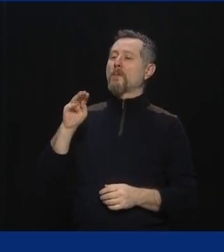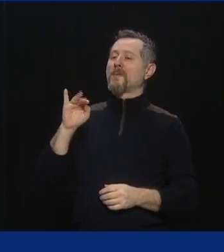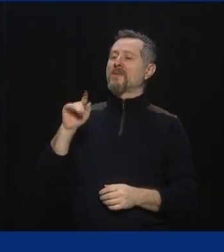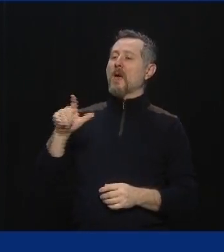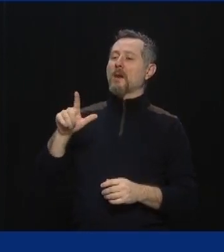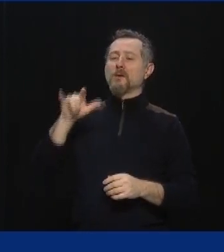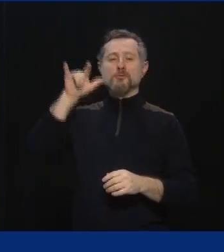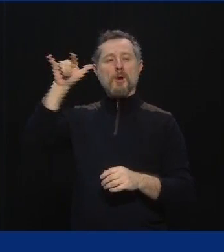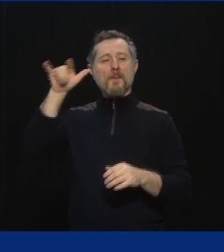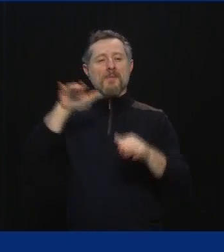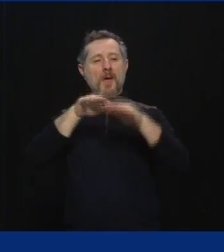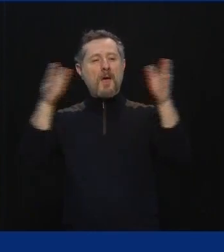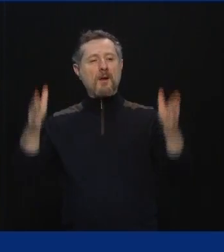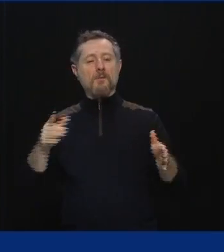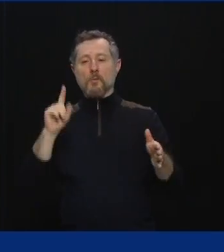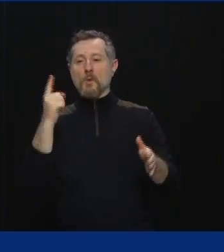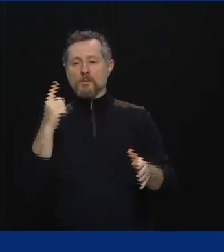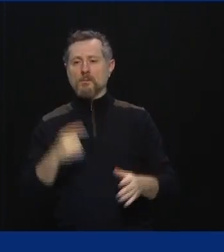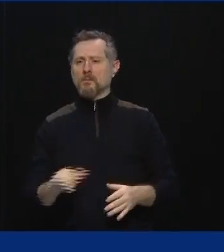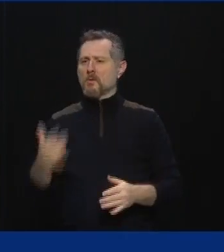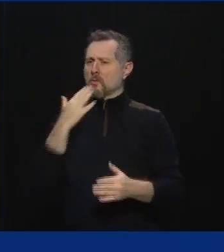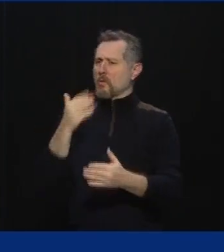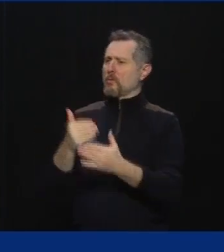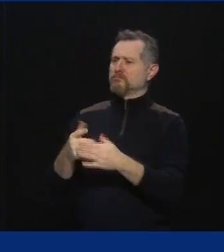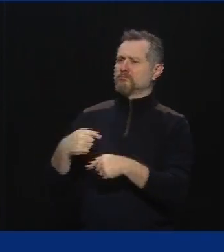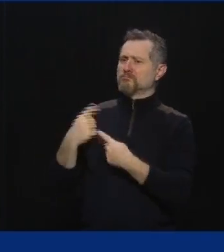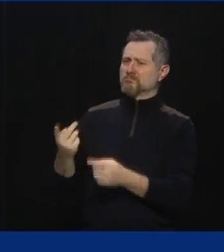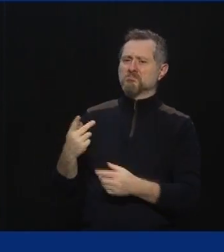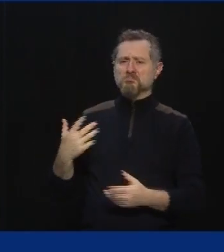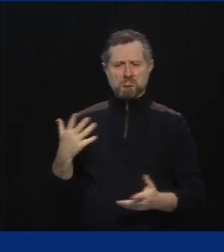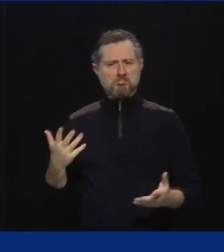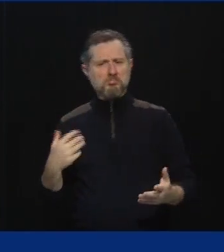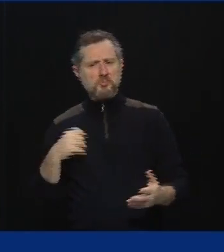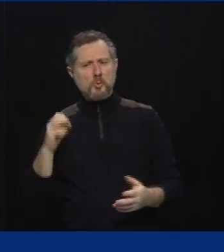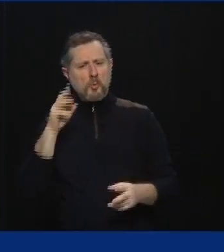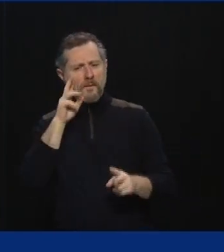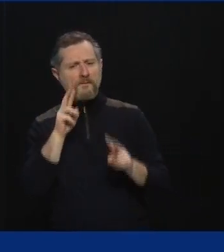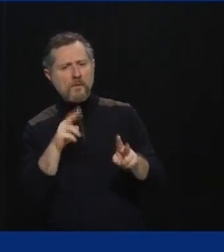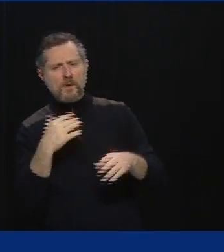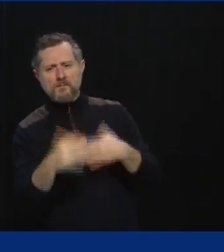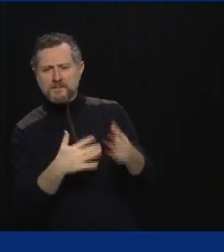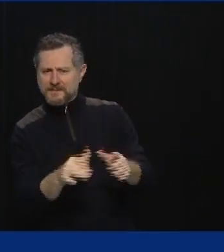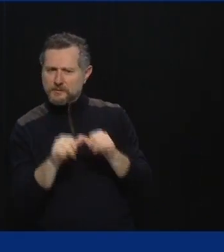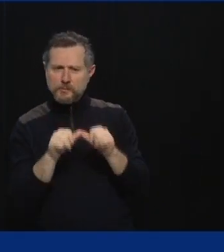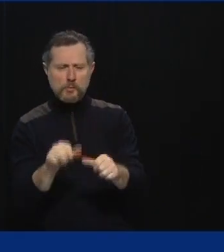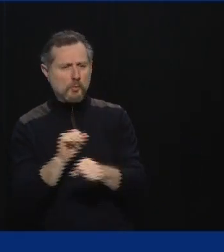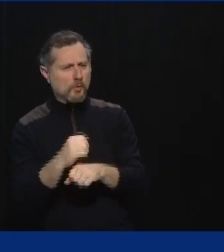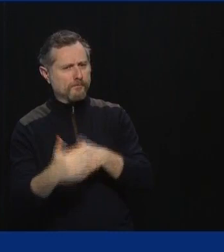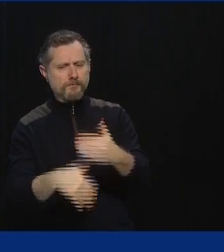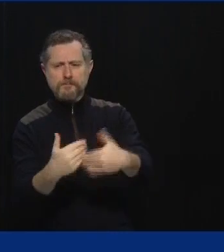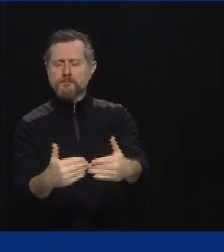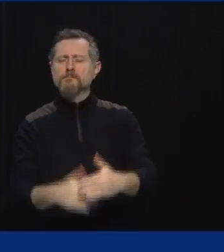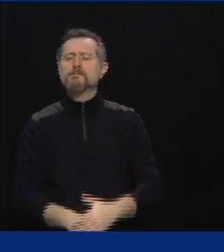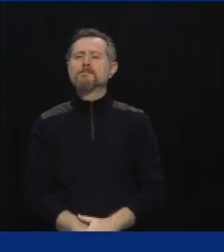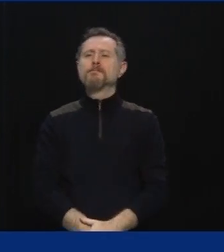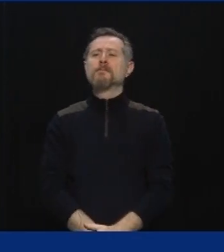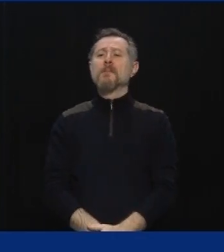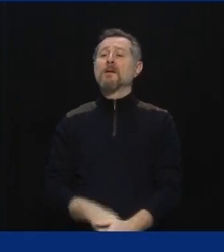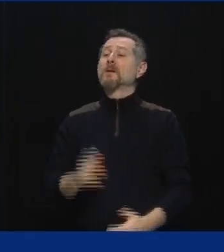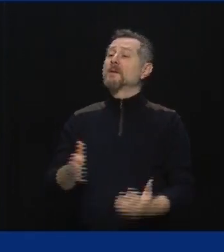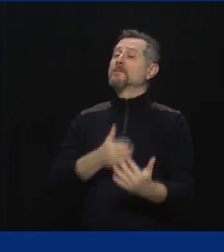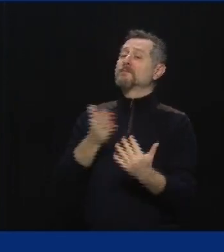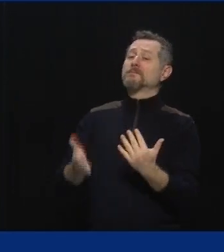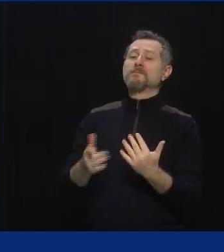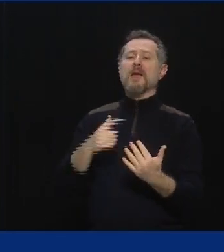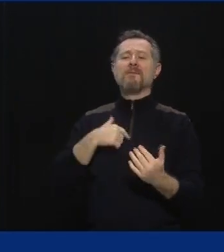I had a chance to work with you in the past administration. I look forward to continuing that relationship. Also, our elected